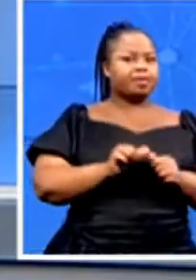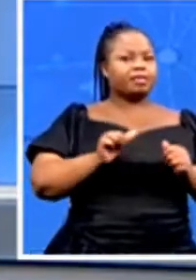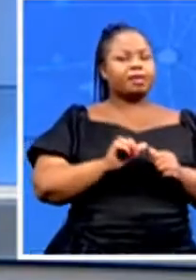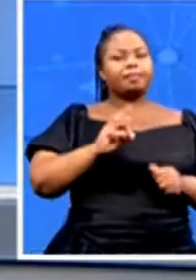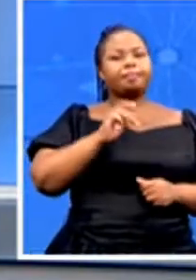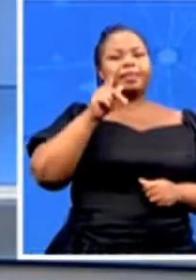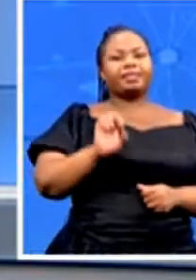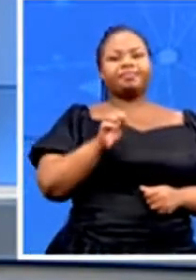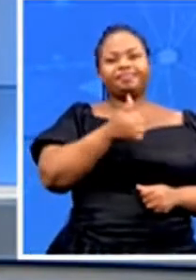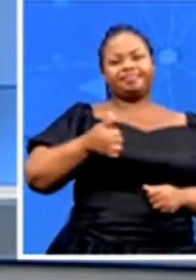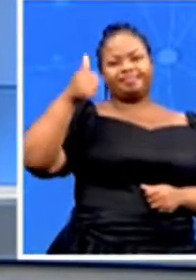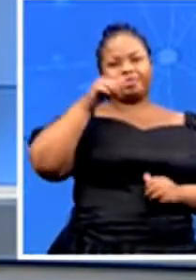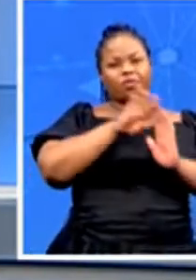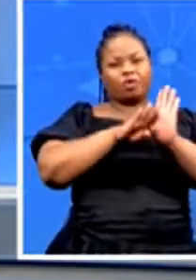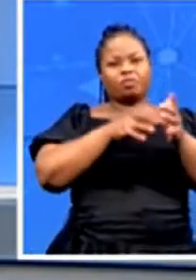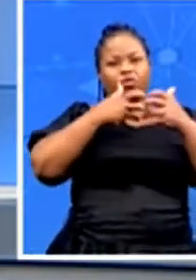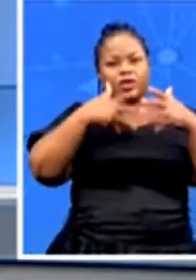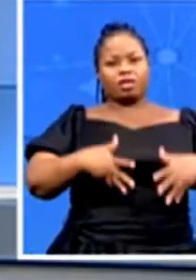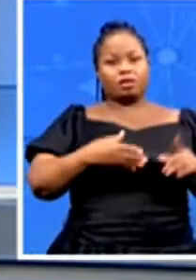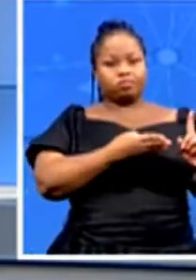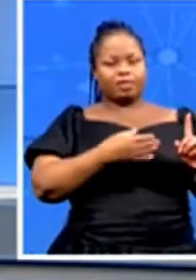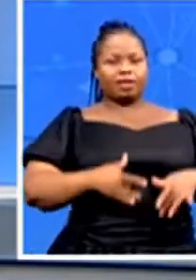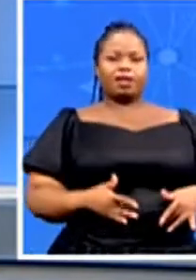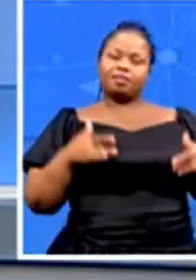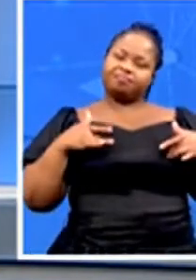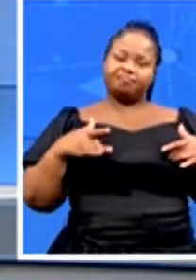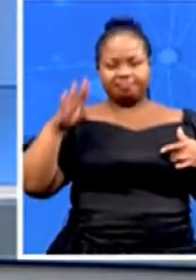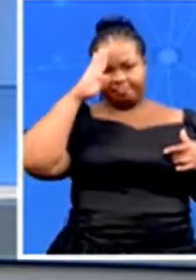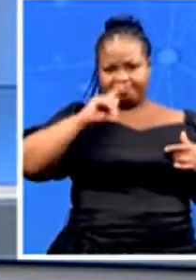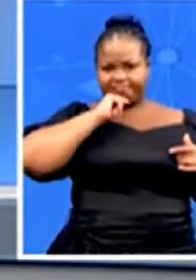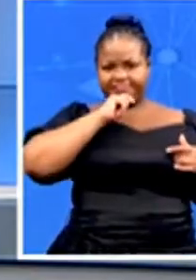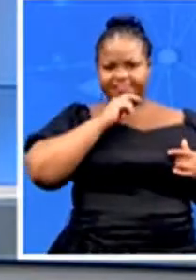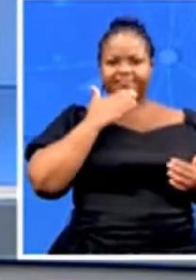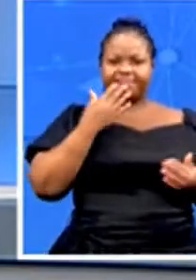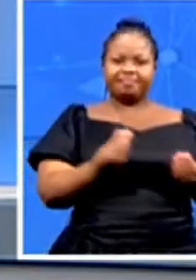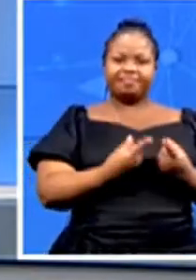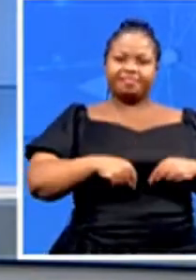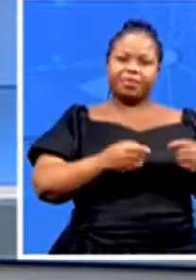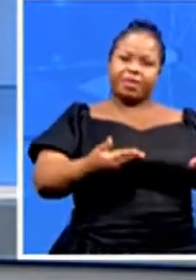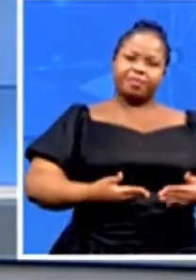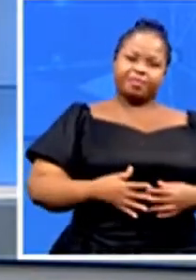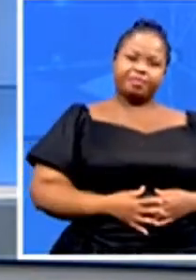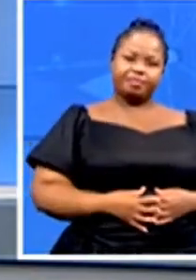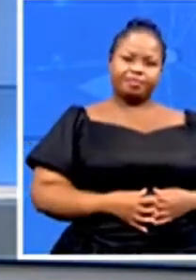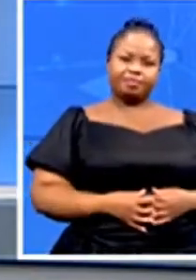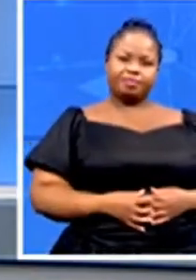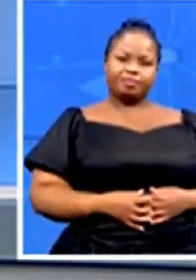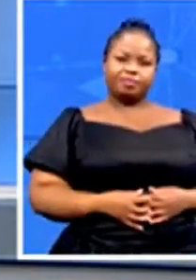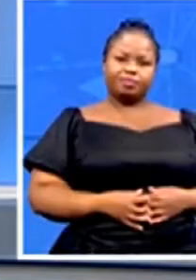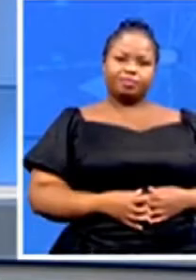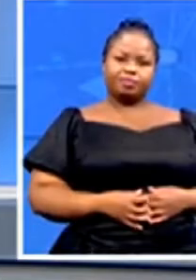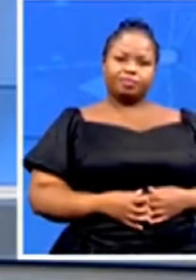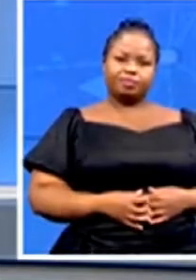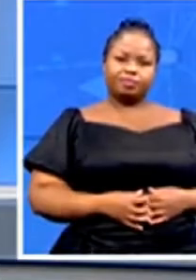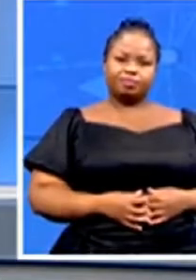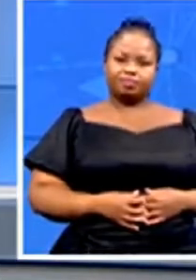joins us now live. Mike, very good morning to you. Thank you so much for joining us. Welcome to the agenda. Good morning, SMP, and thank you for inviting